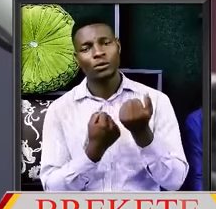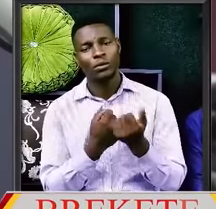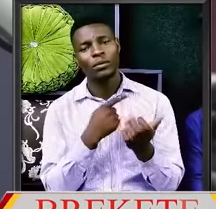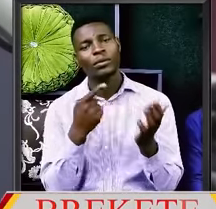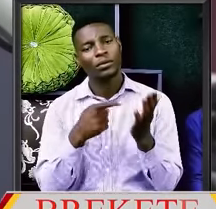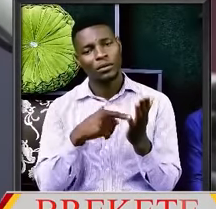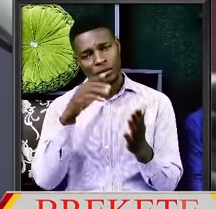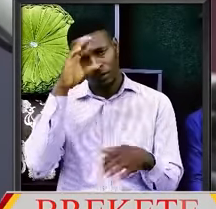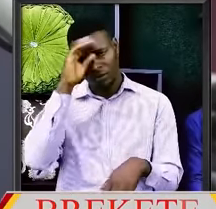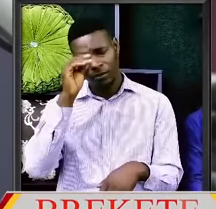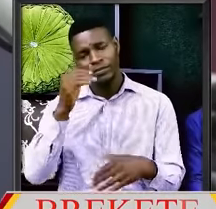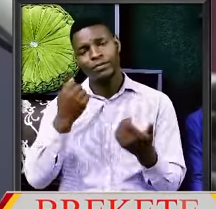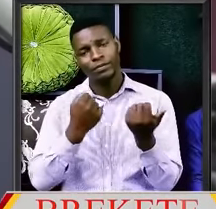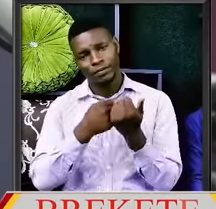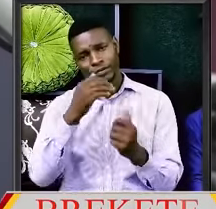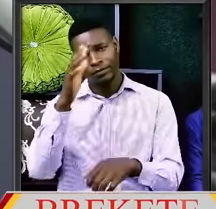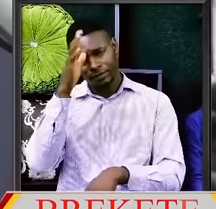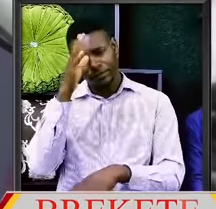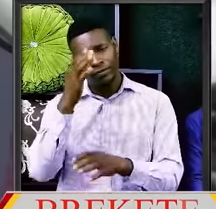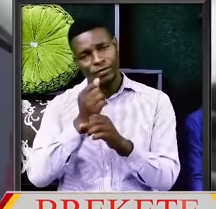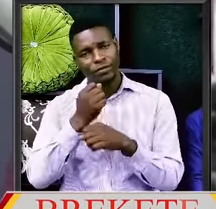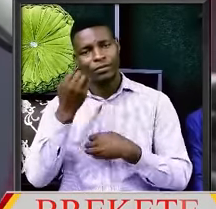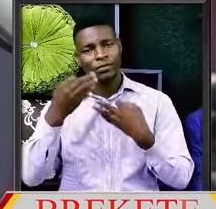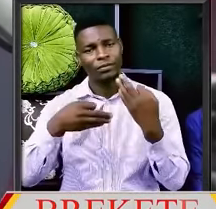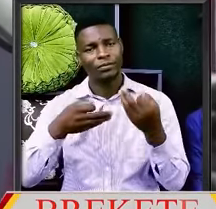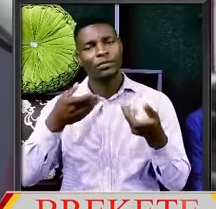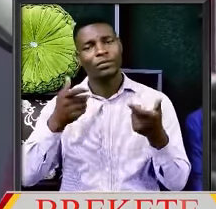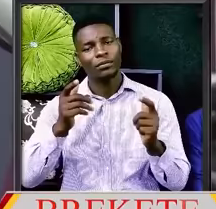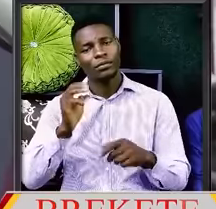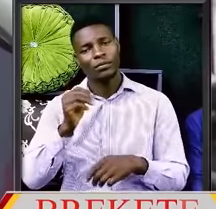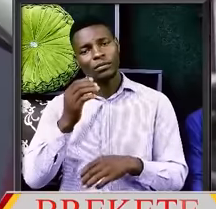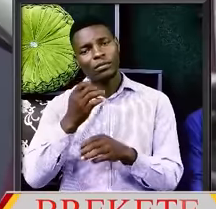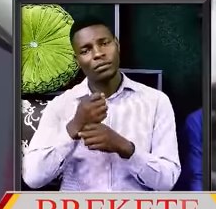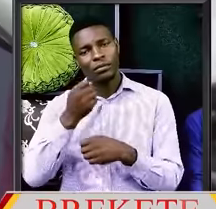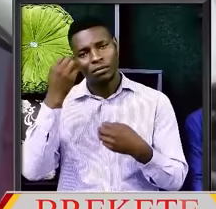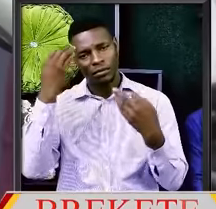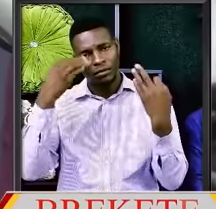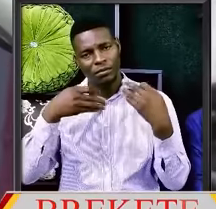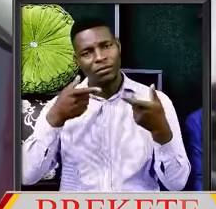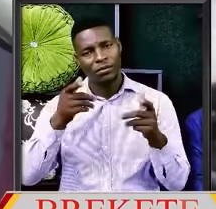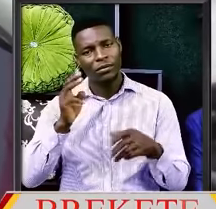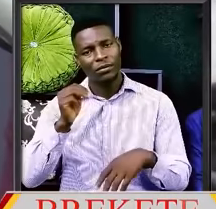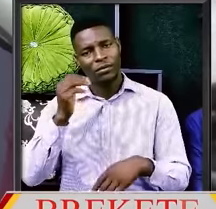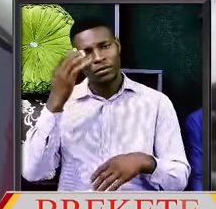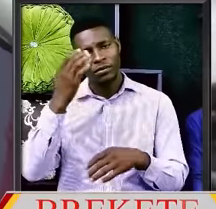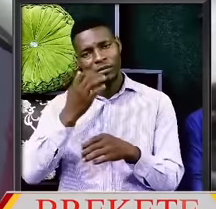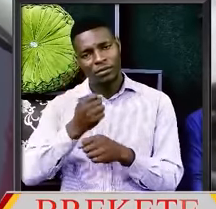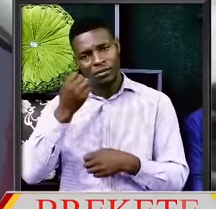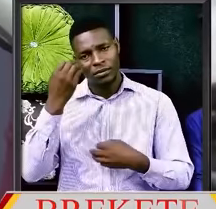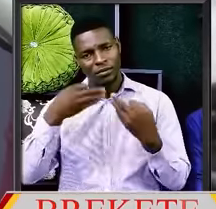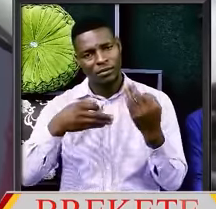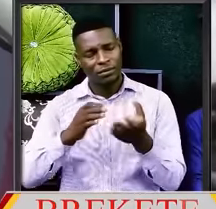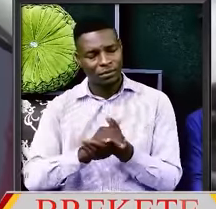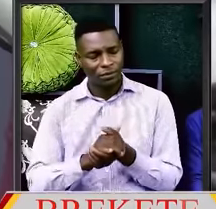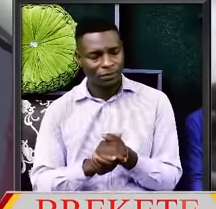his father. Yes, let him get justice. Let him get justice. Let him go justice and go support it's you. Okay, I know how God